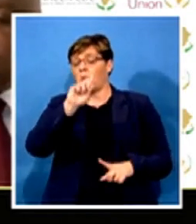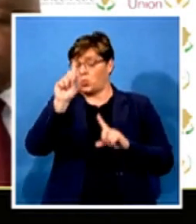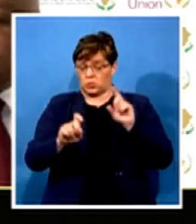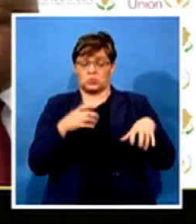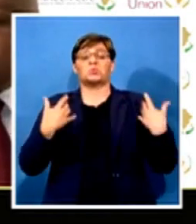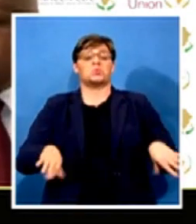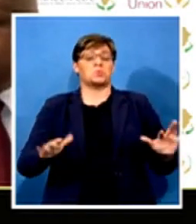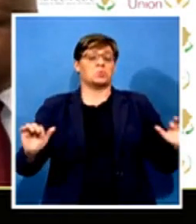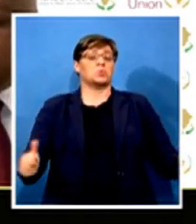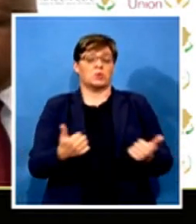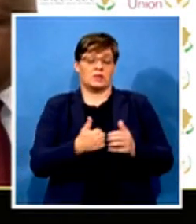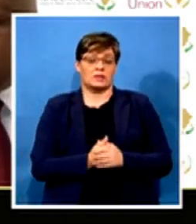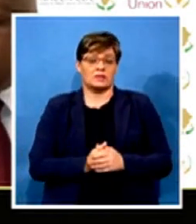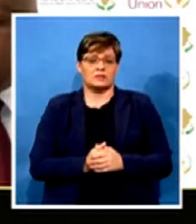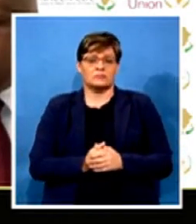to the progress